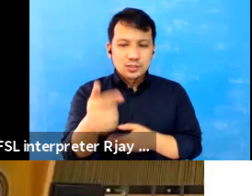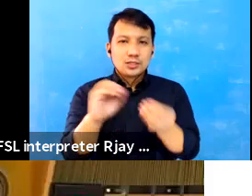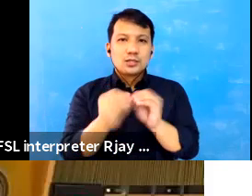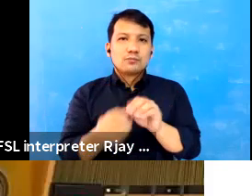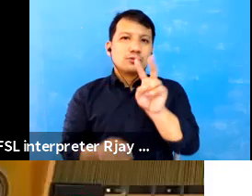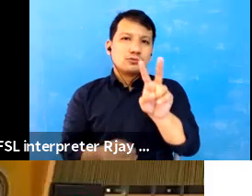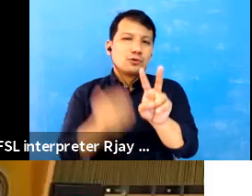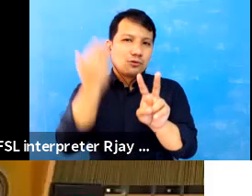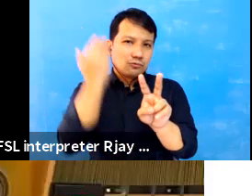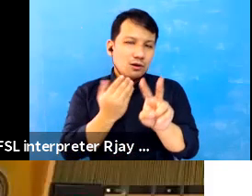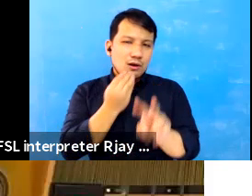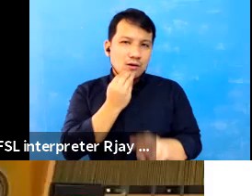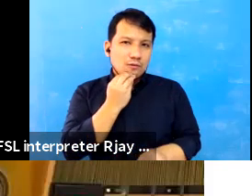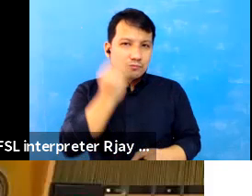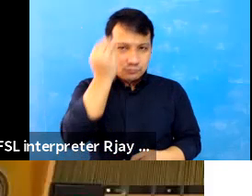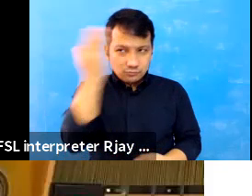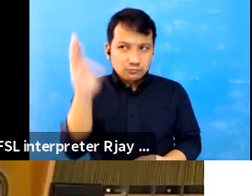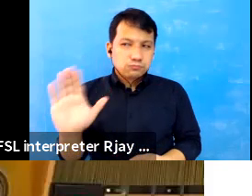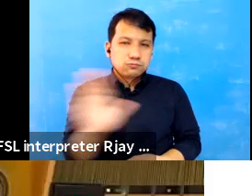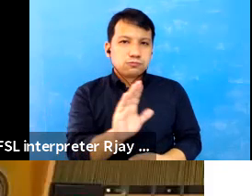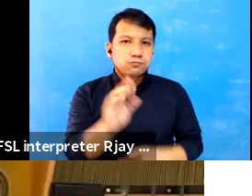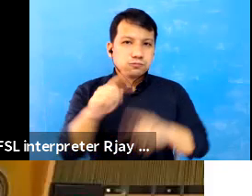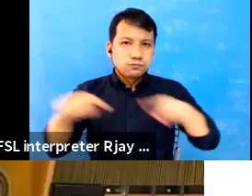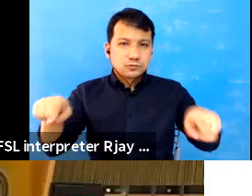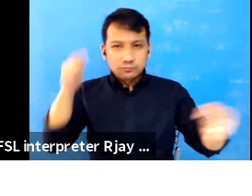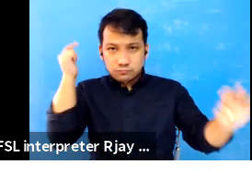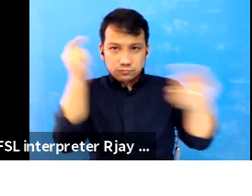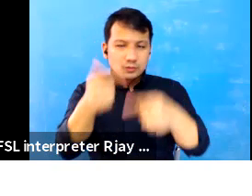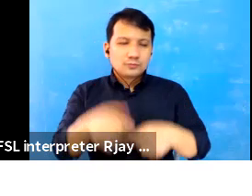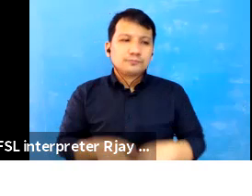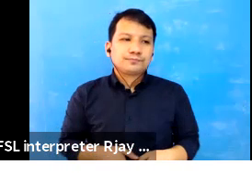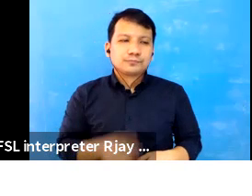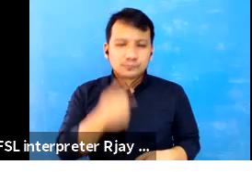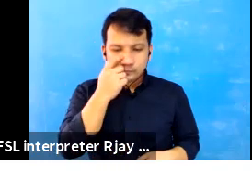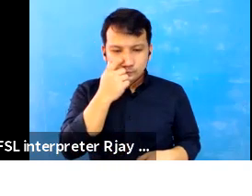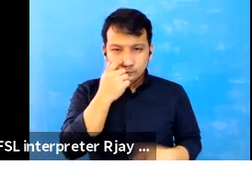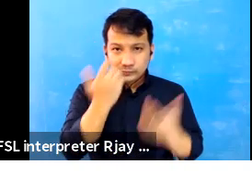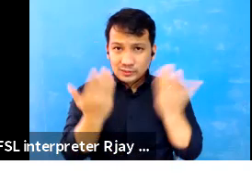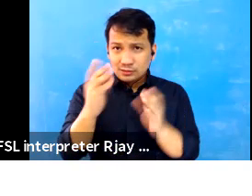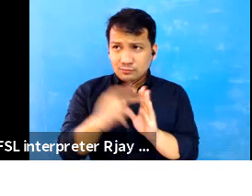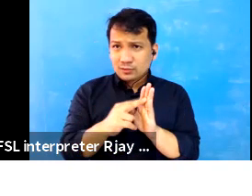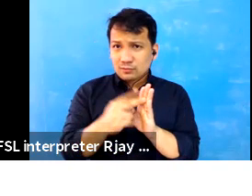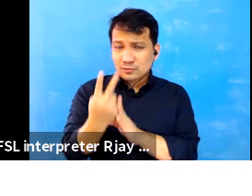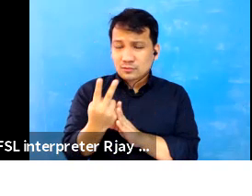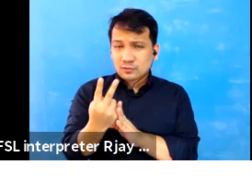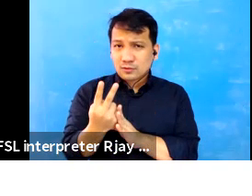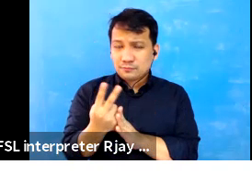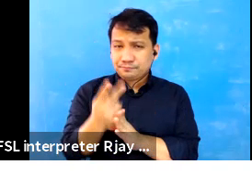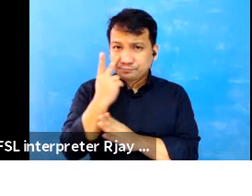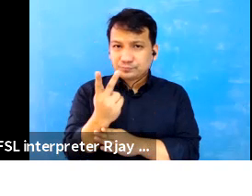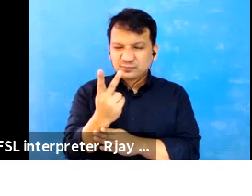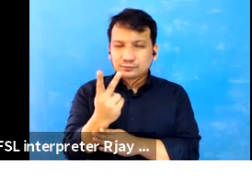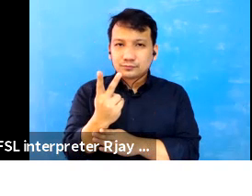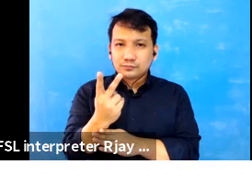zero hunger. So this is the reason why we are having these different targets. And now comparing the two targets, they are looking at the reduction